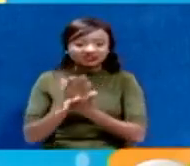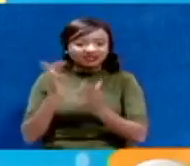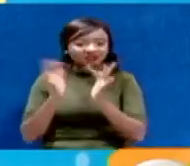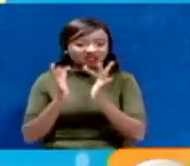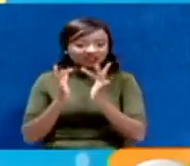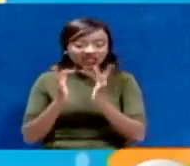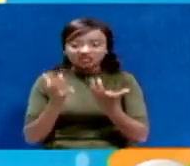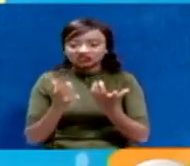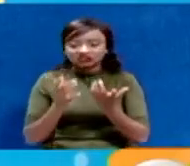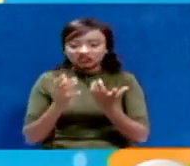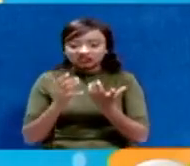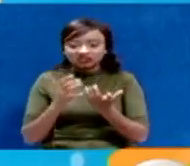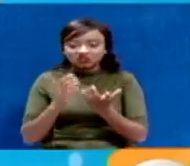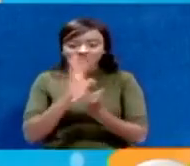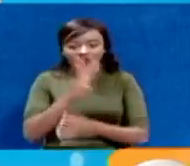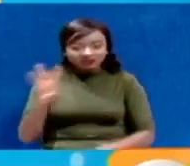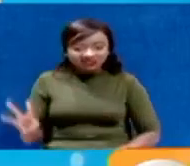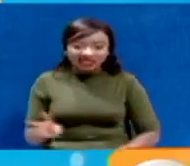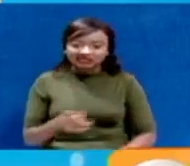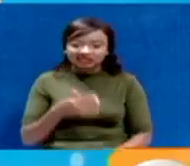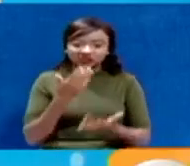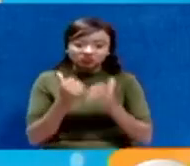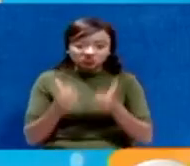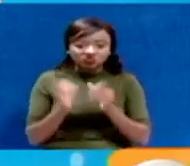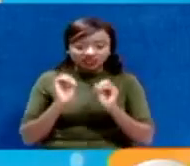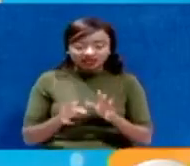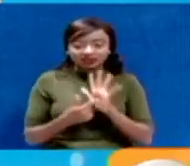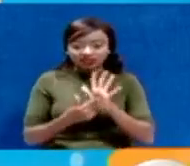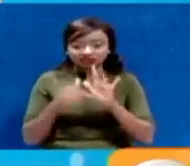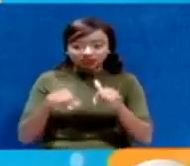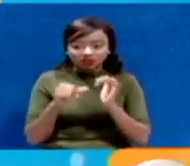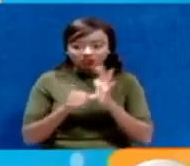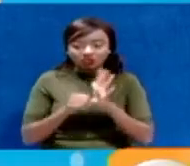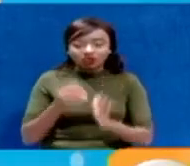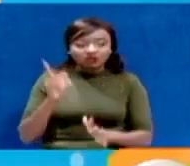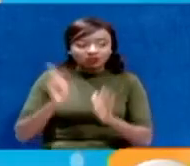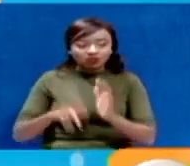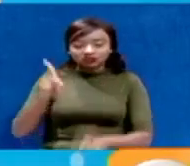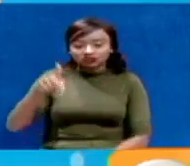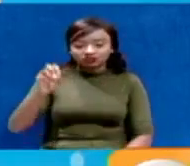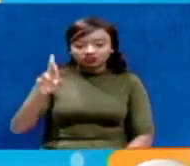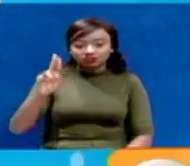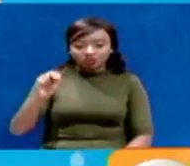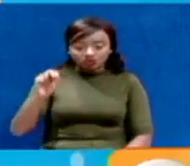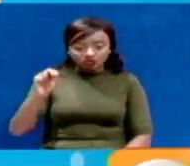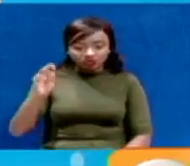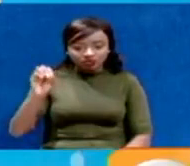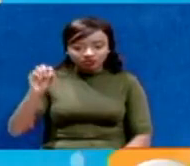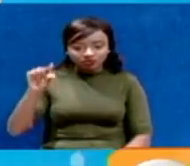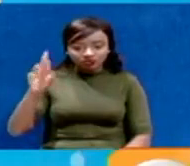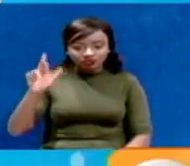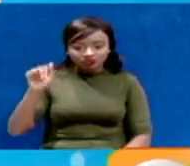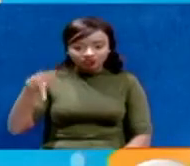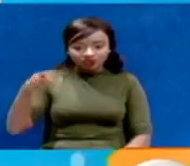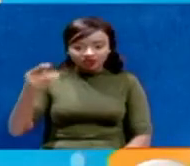Professor Magoha and others talking about the current issue we're having with pornography and other vices that are there online.